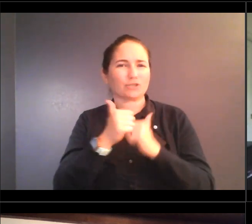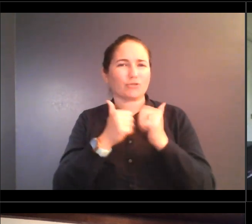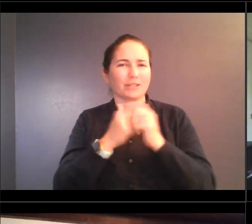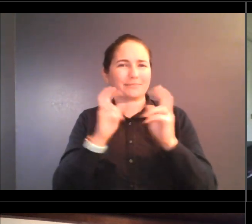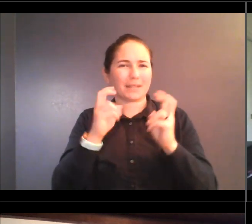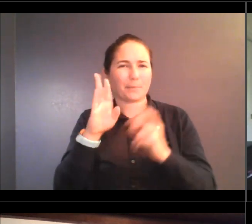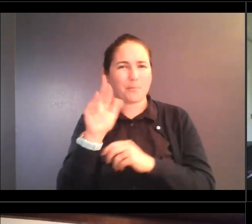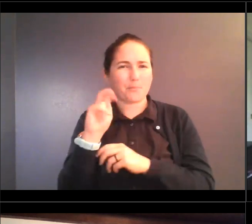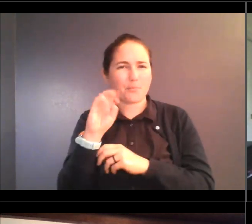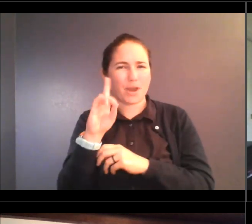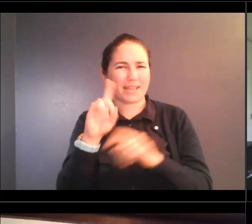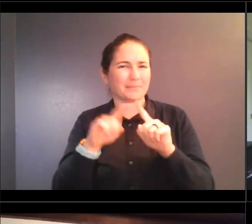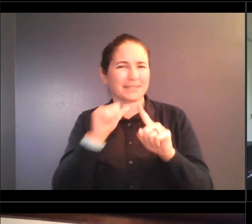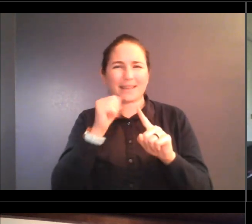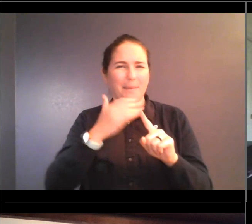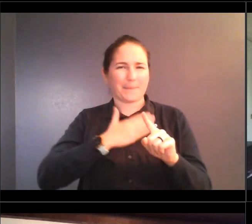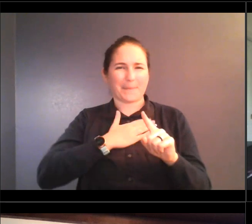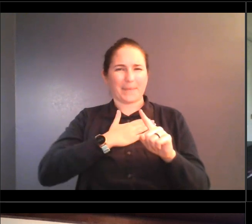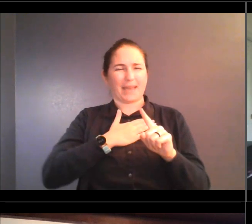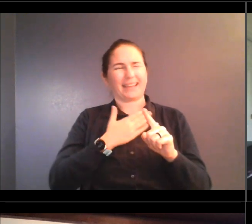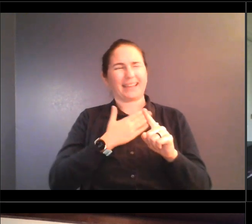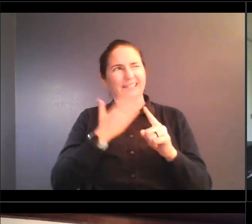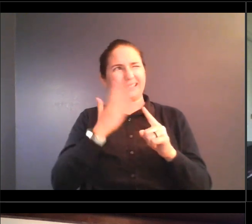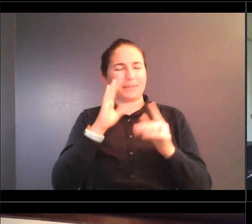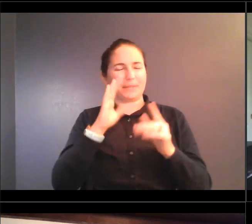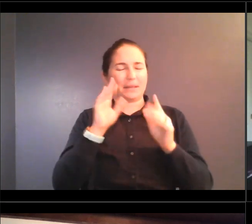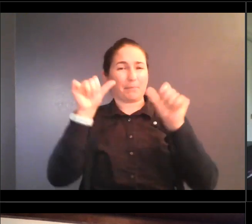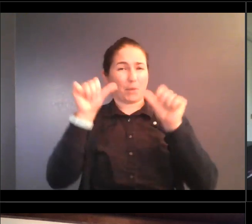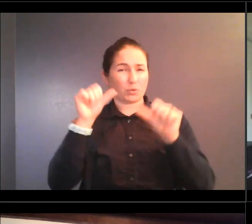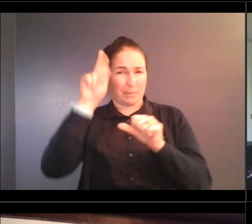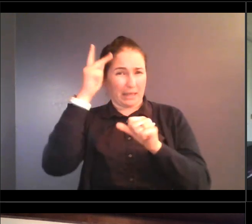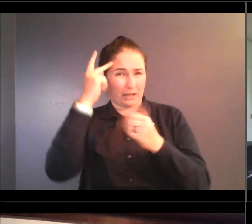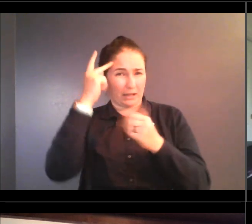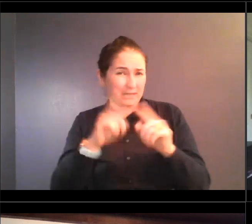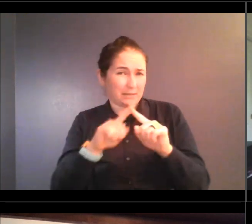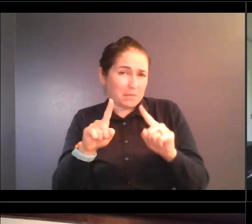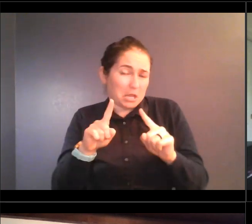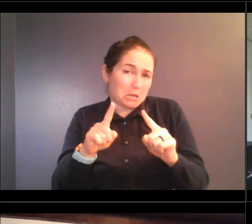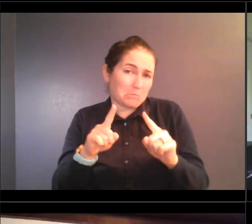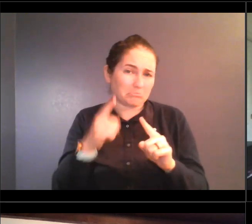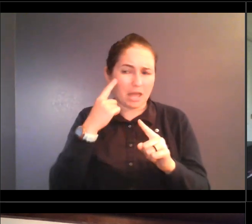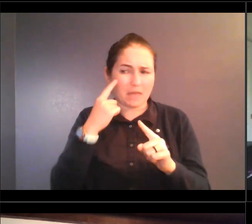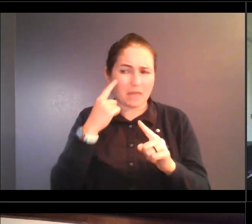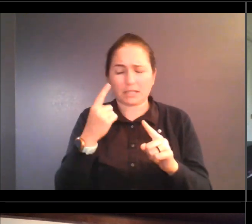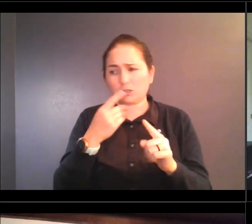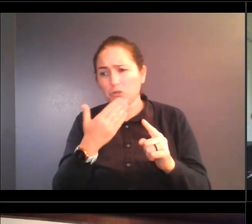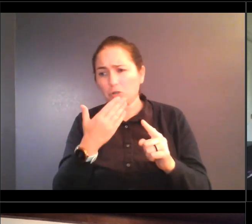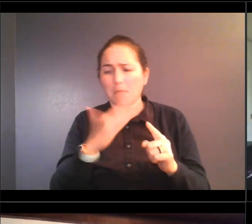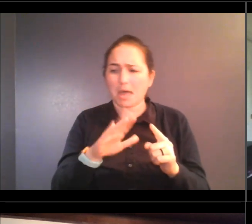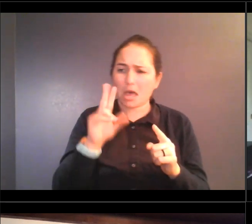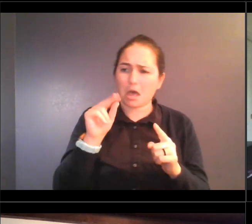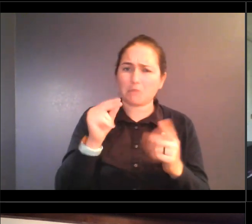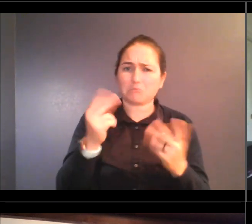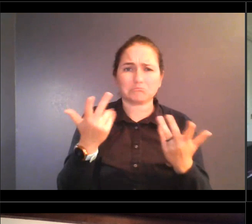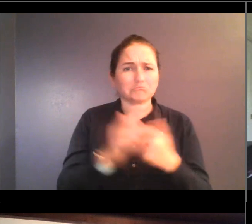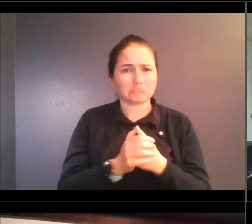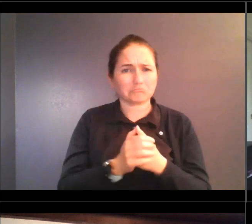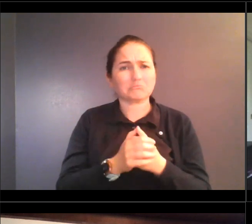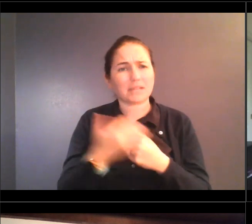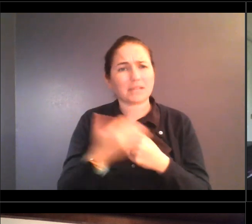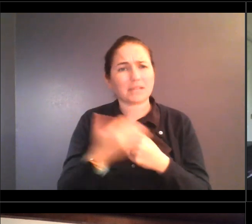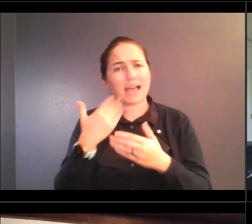I have on Twitter to be posting stuff like that. But I don't think it's necessarily a good or bad thing either way to have a little bit of